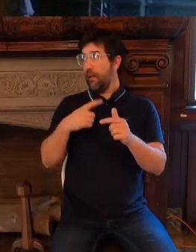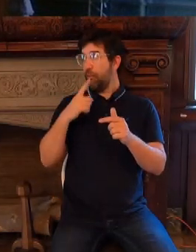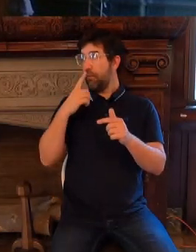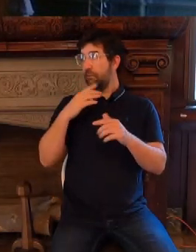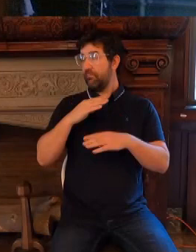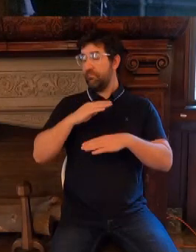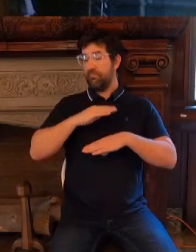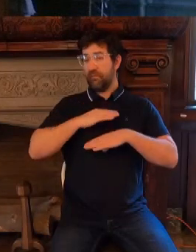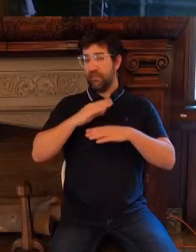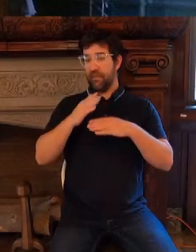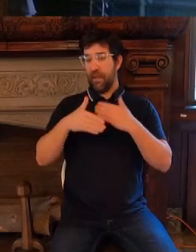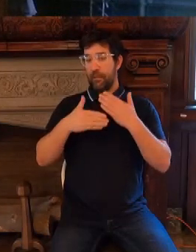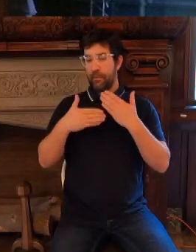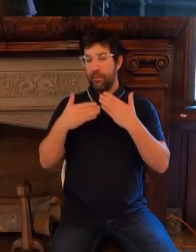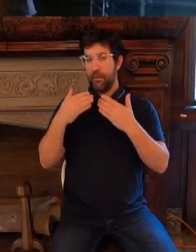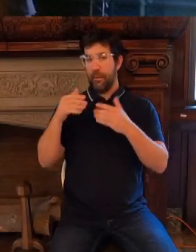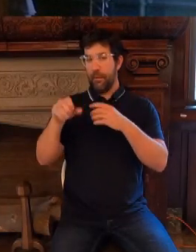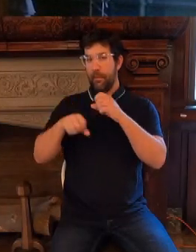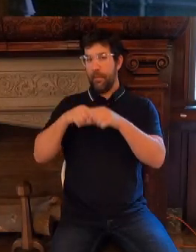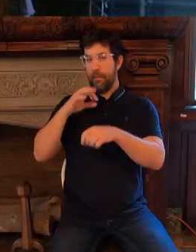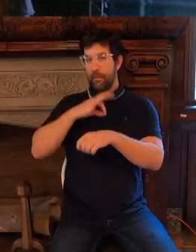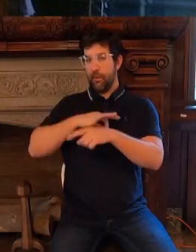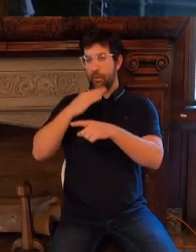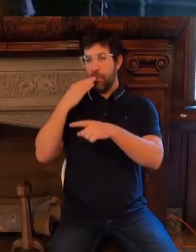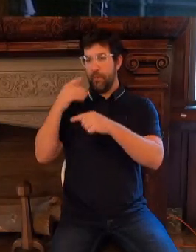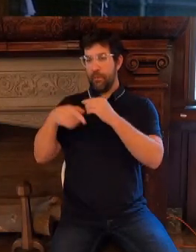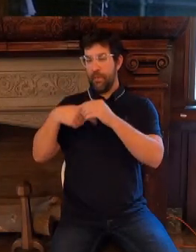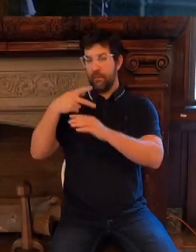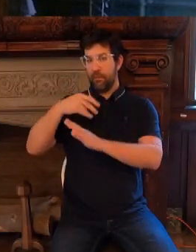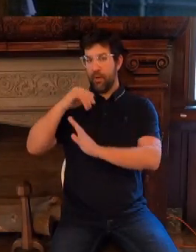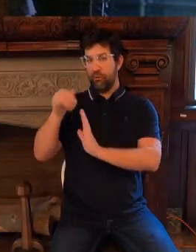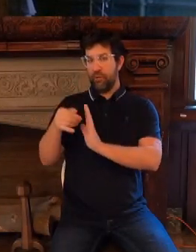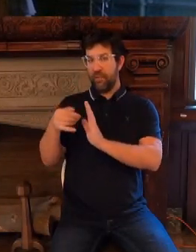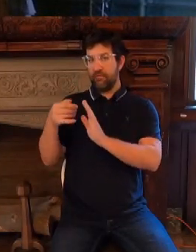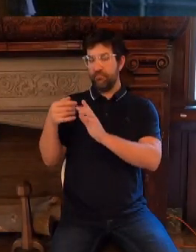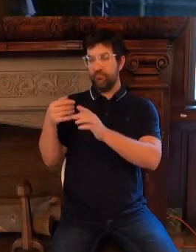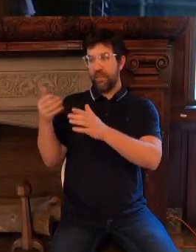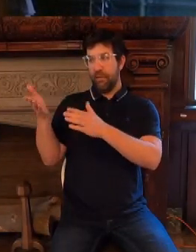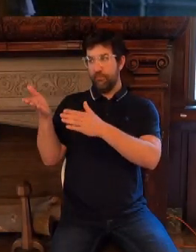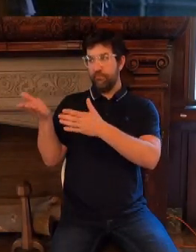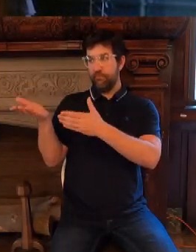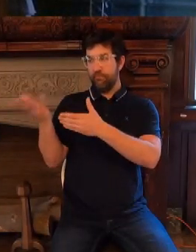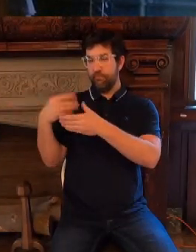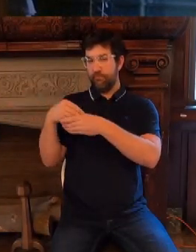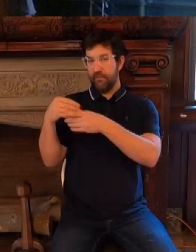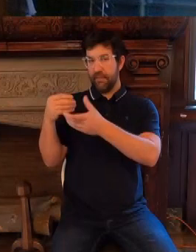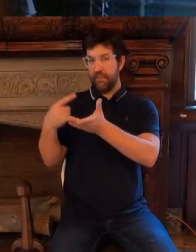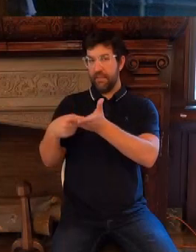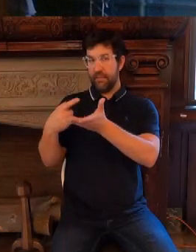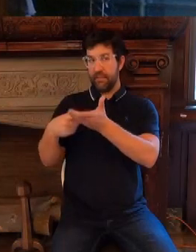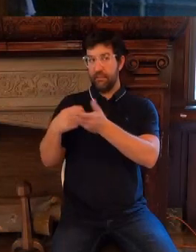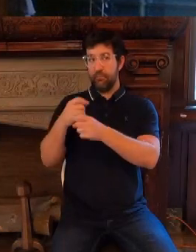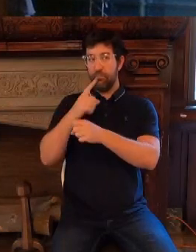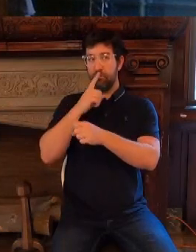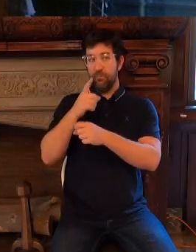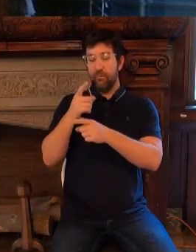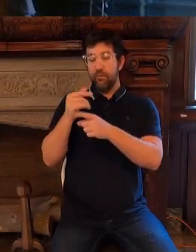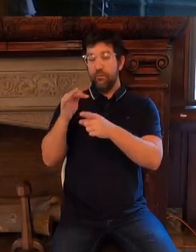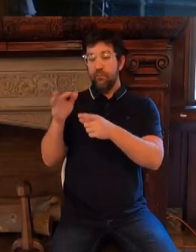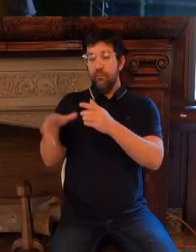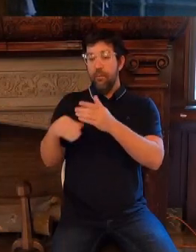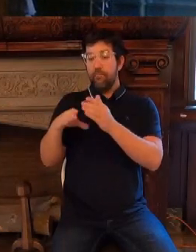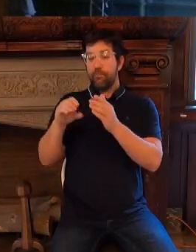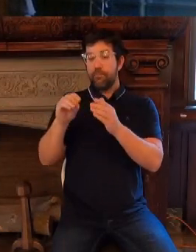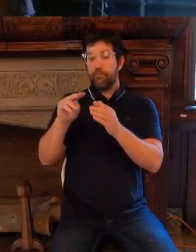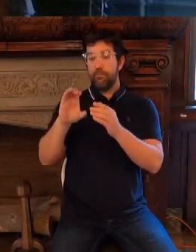happy to go back, and Bike Pittsburgh knows about this project, so I have briefed them on this, and I'll also bring them into the discussion in terms of making sure if we put concrete